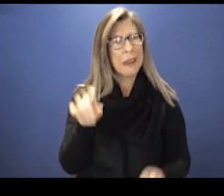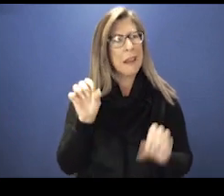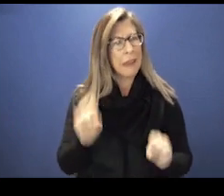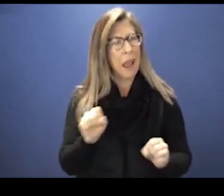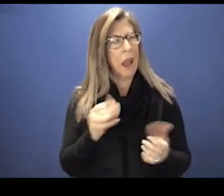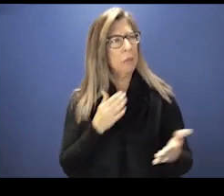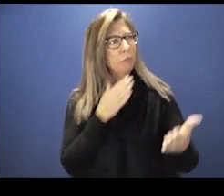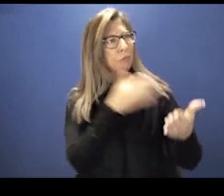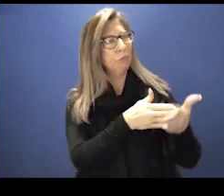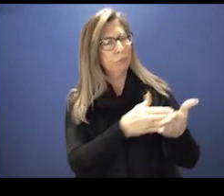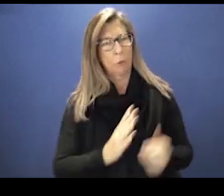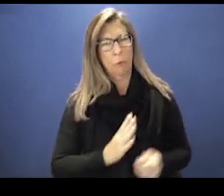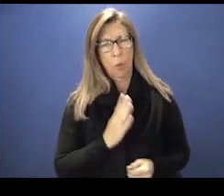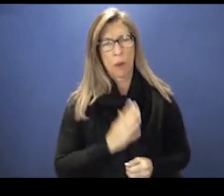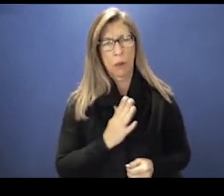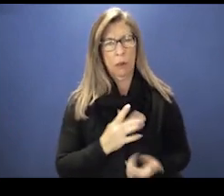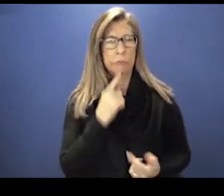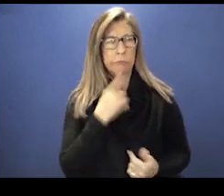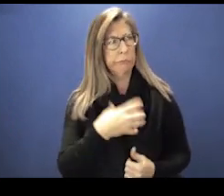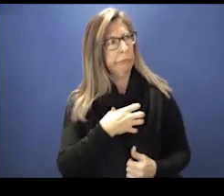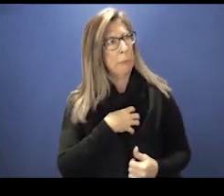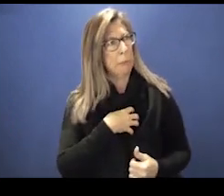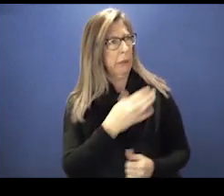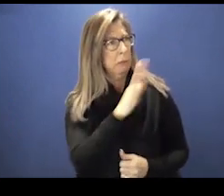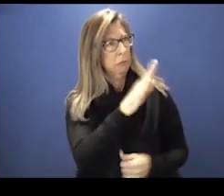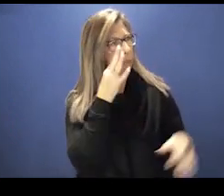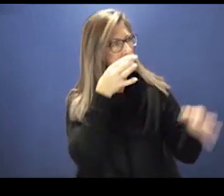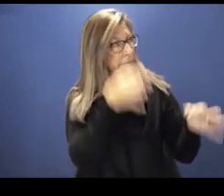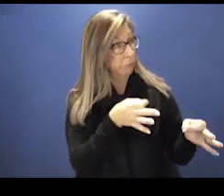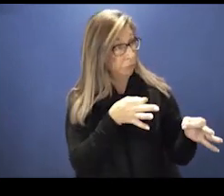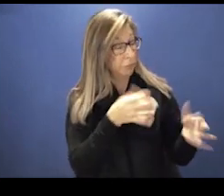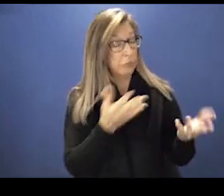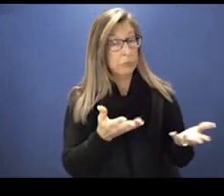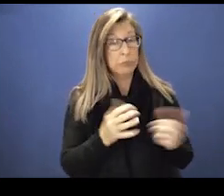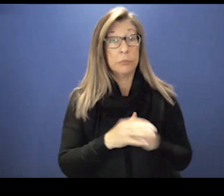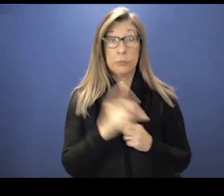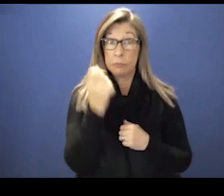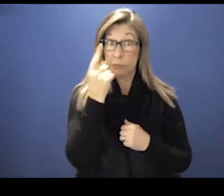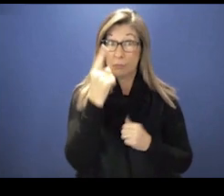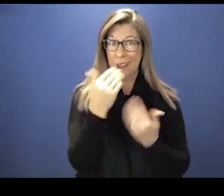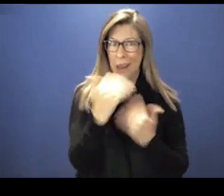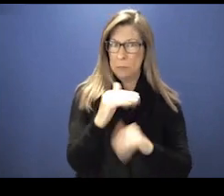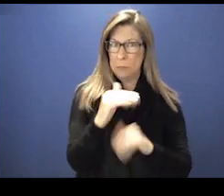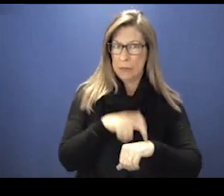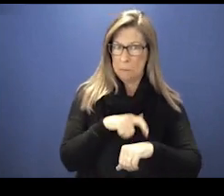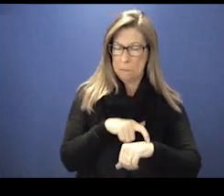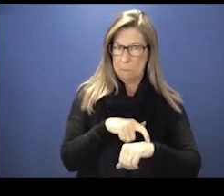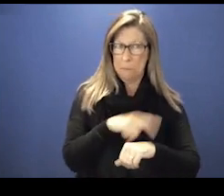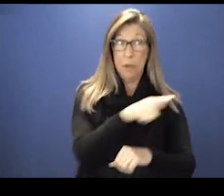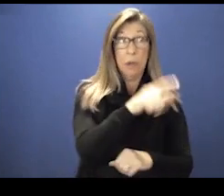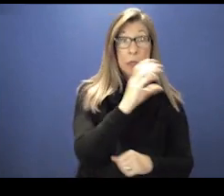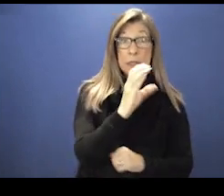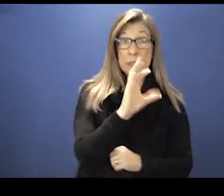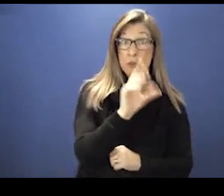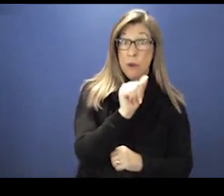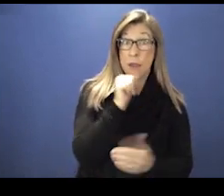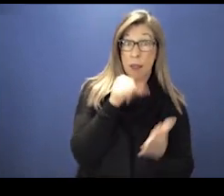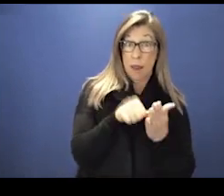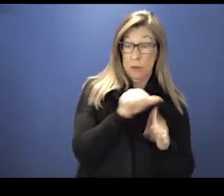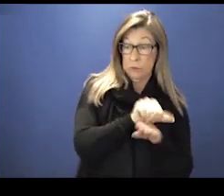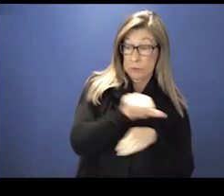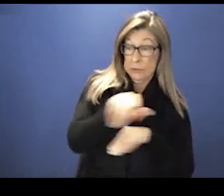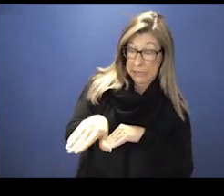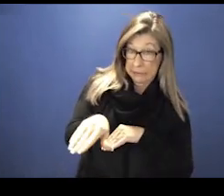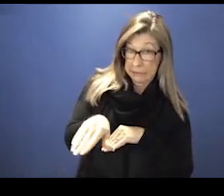also has the right to file a formal objection to appeal the decision. The time limit for filing an objection is